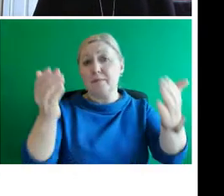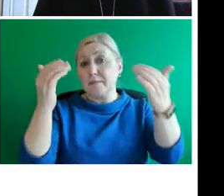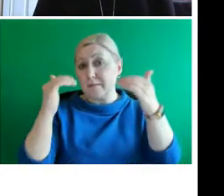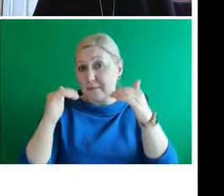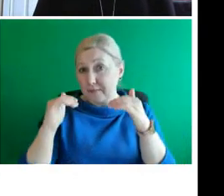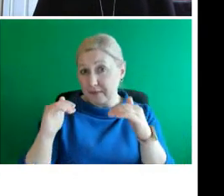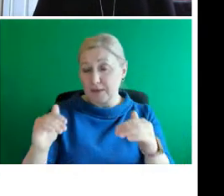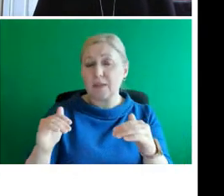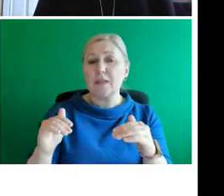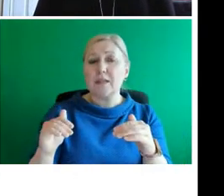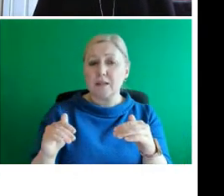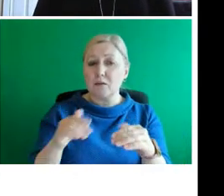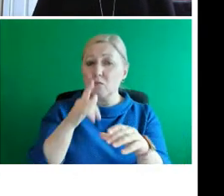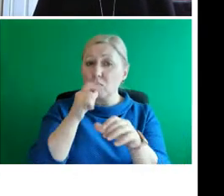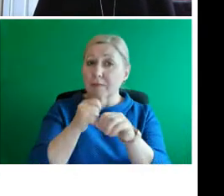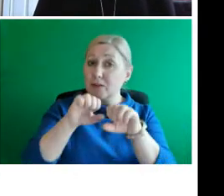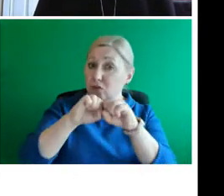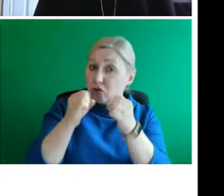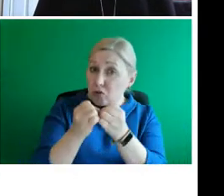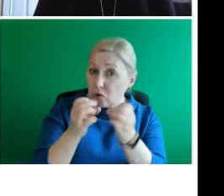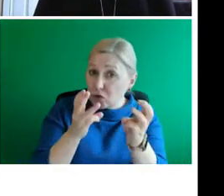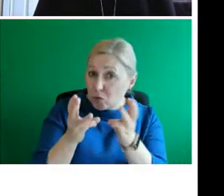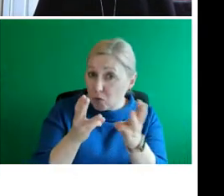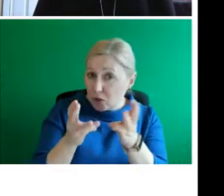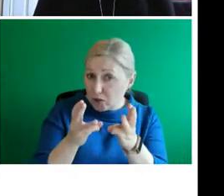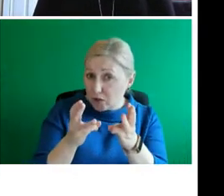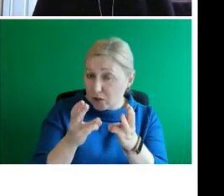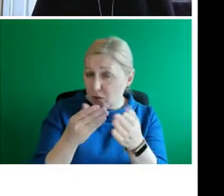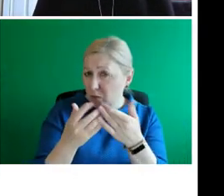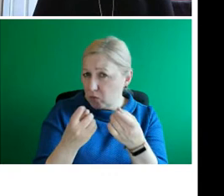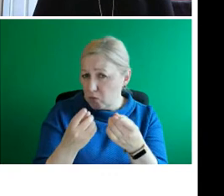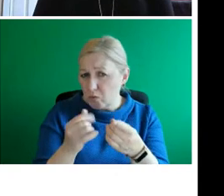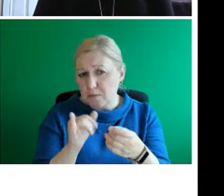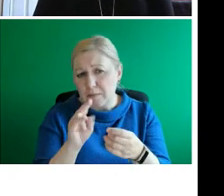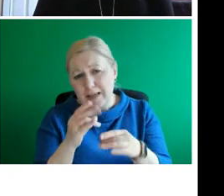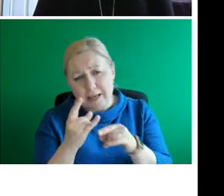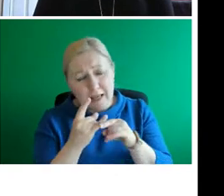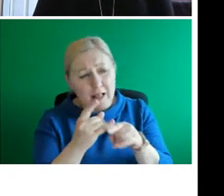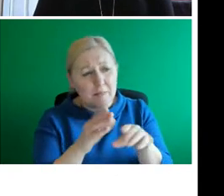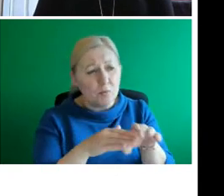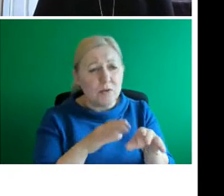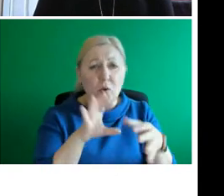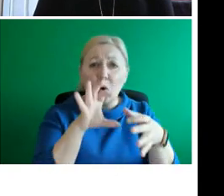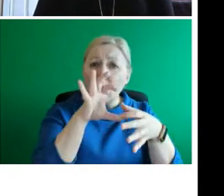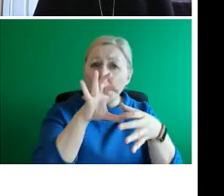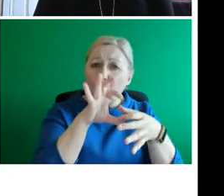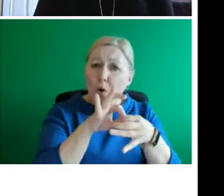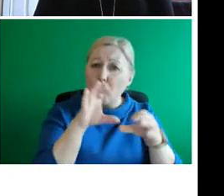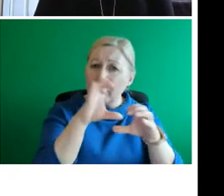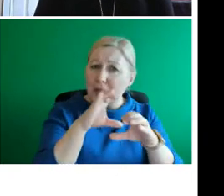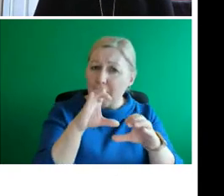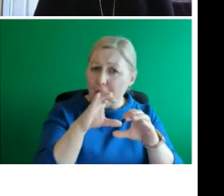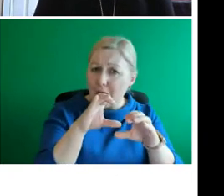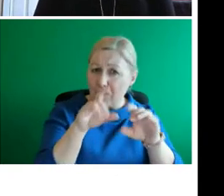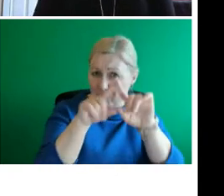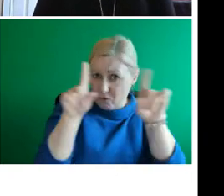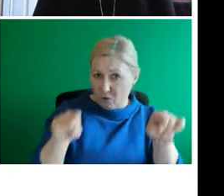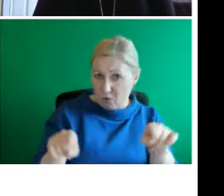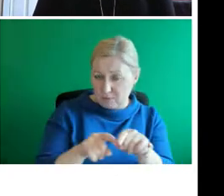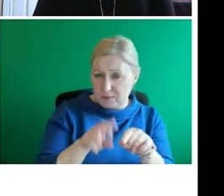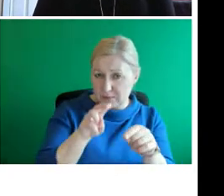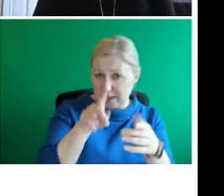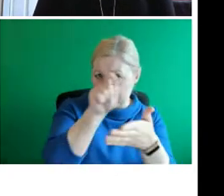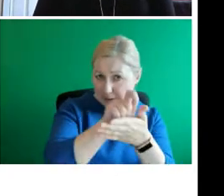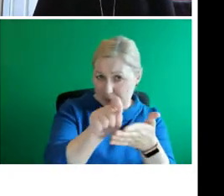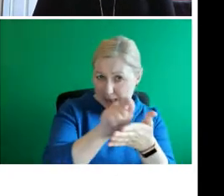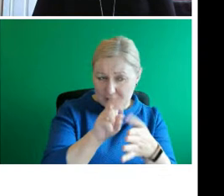at home care packages. So they might help the person with the application forms, they'd help the family with that and direct them